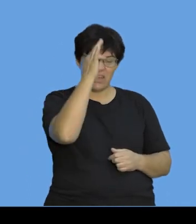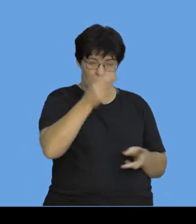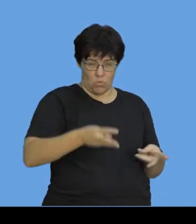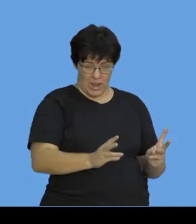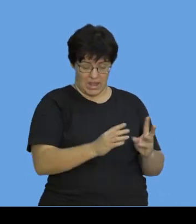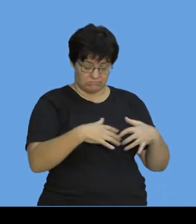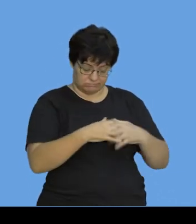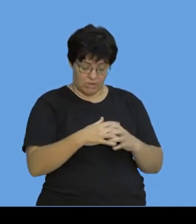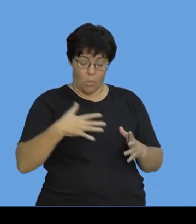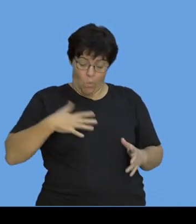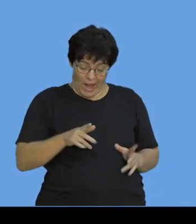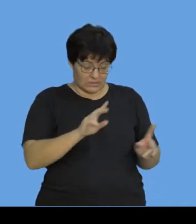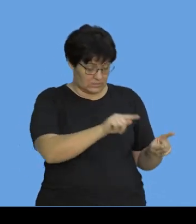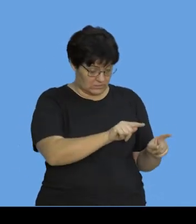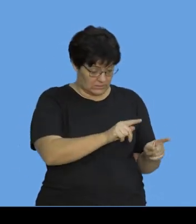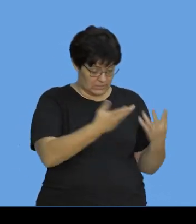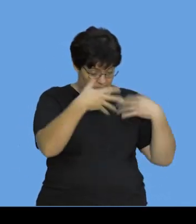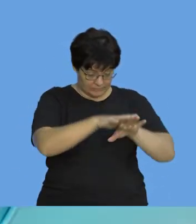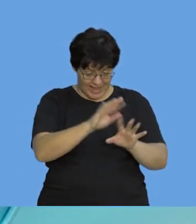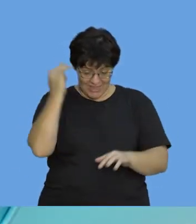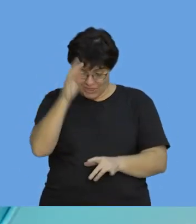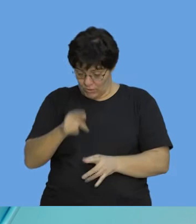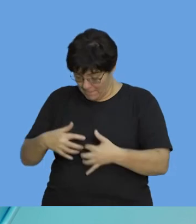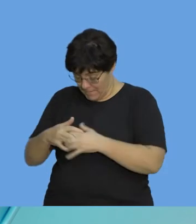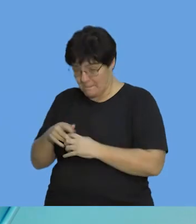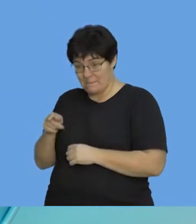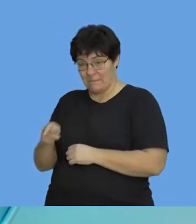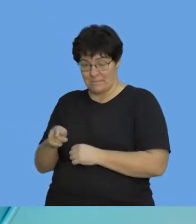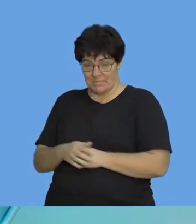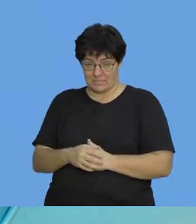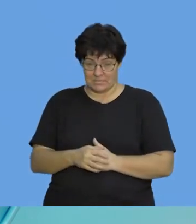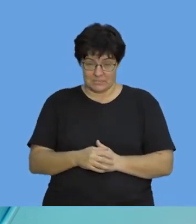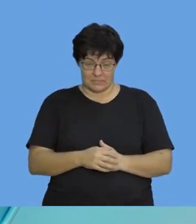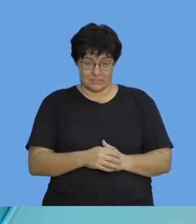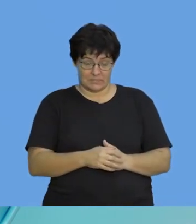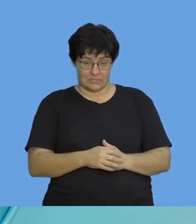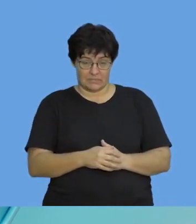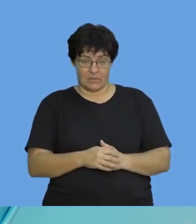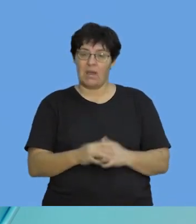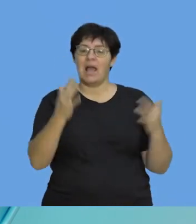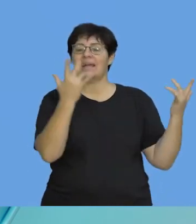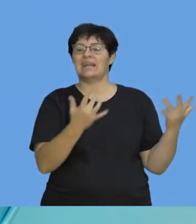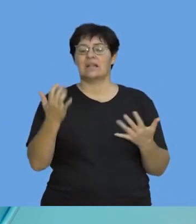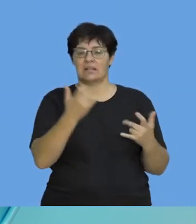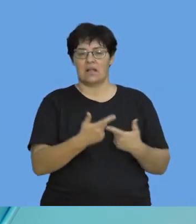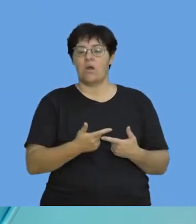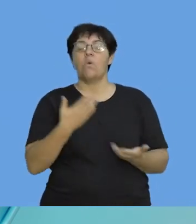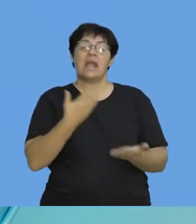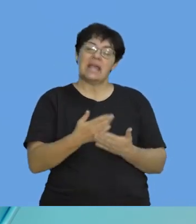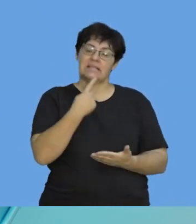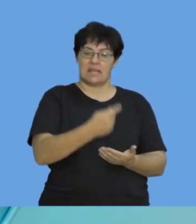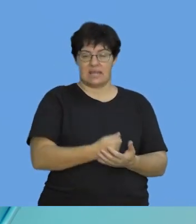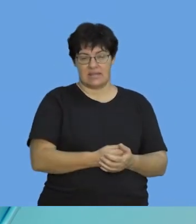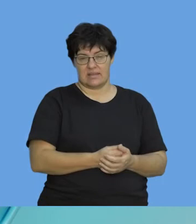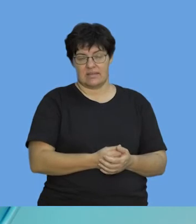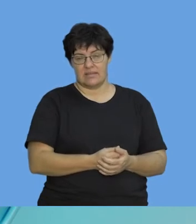formed, right? Okay, so in terms of, you know, calculations, we are able to say, okay,